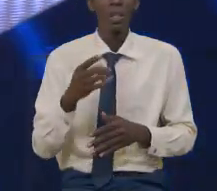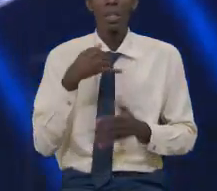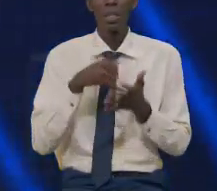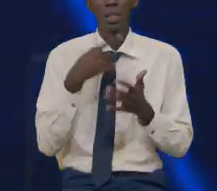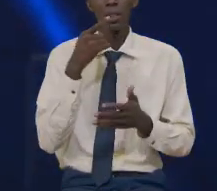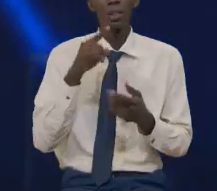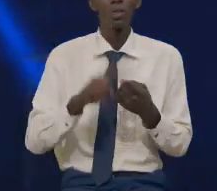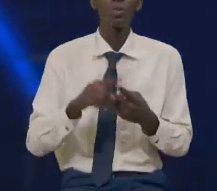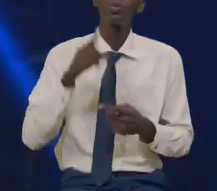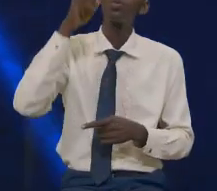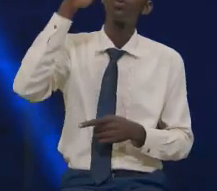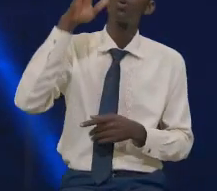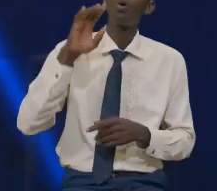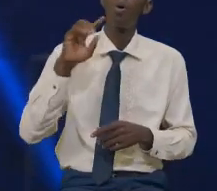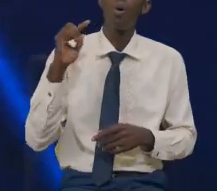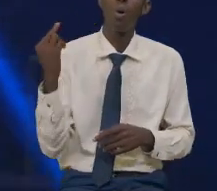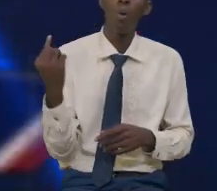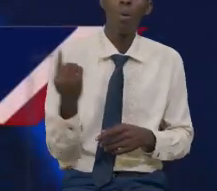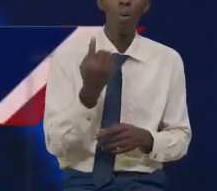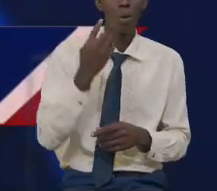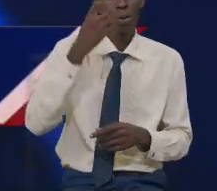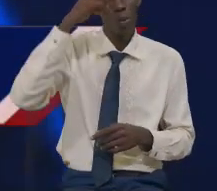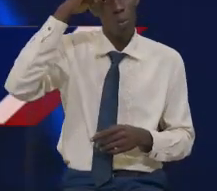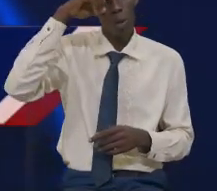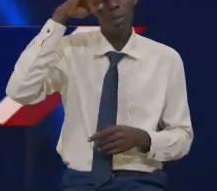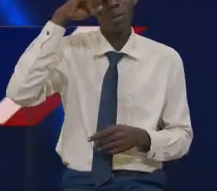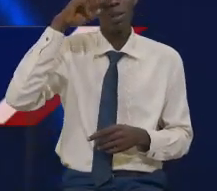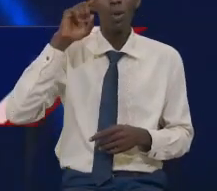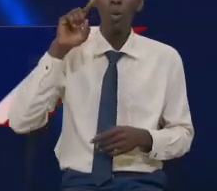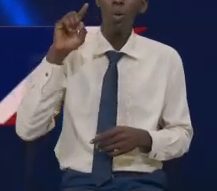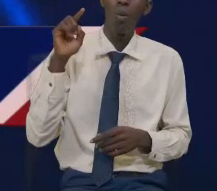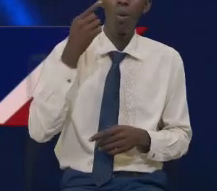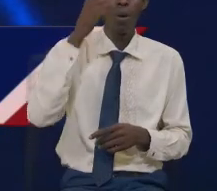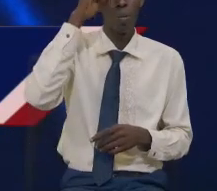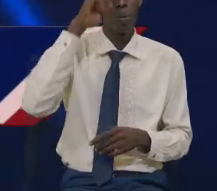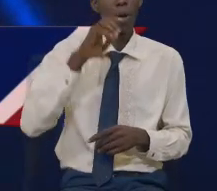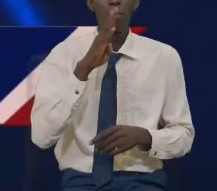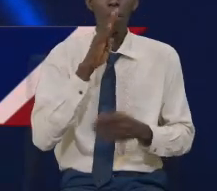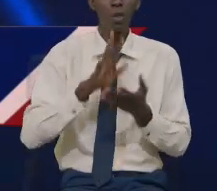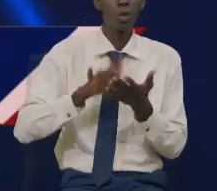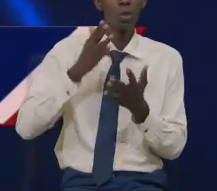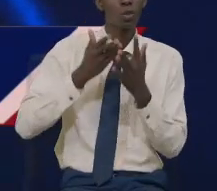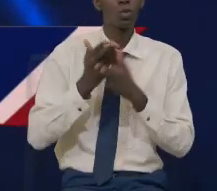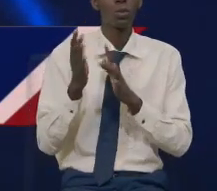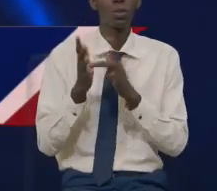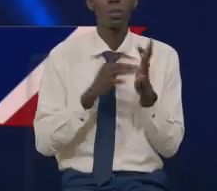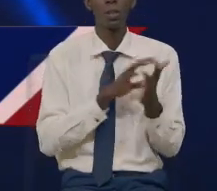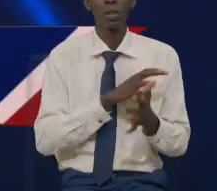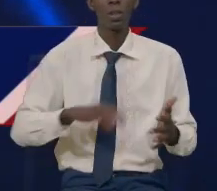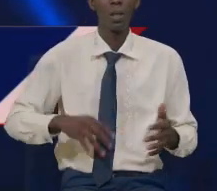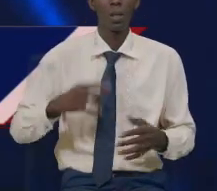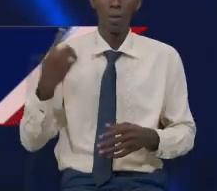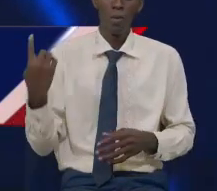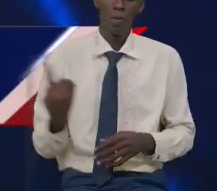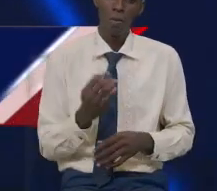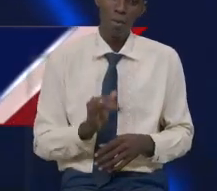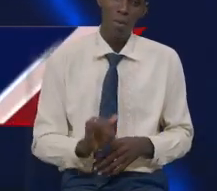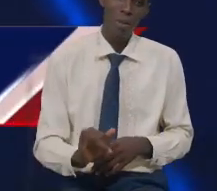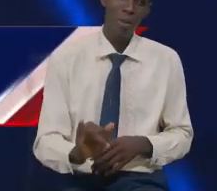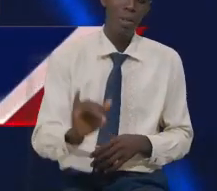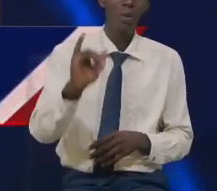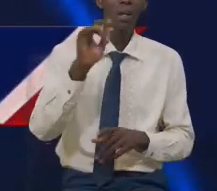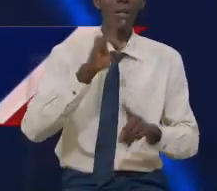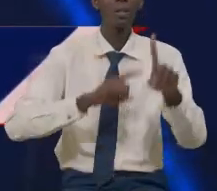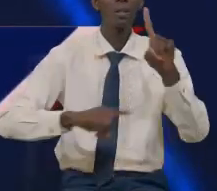to God, the only wise, and be glory through Jesus Christ forever. And the whole